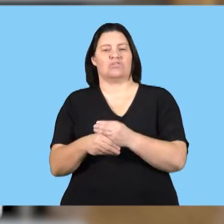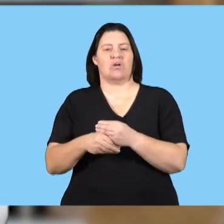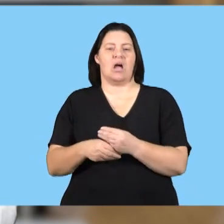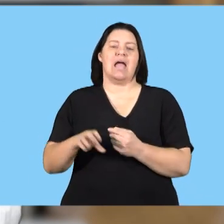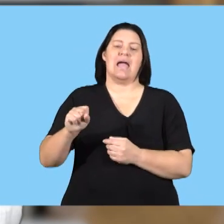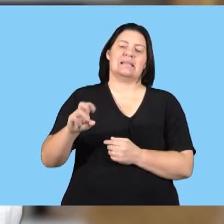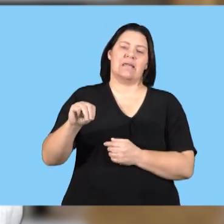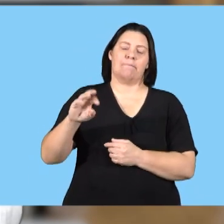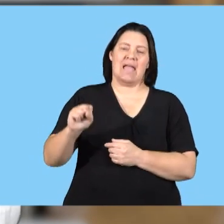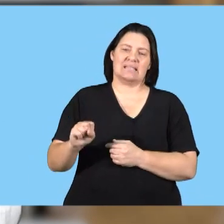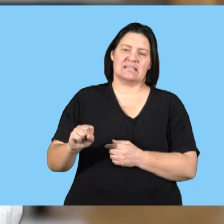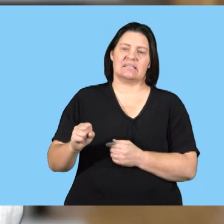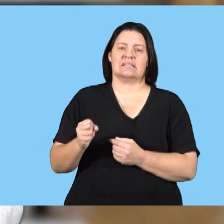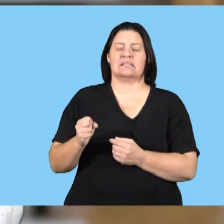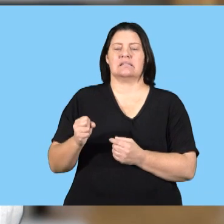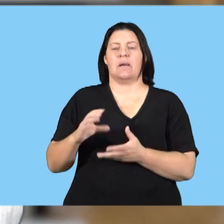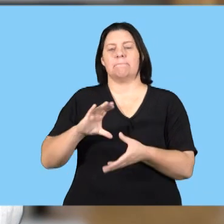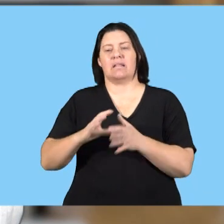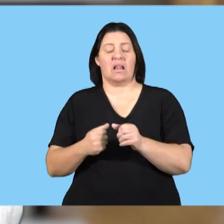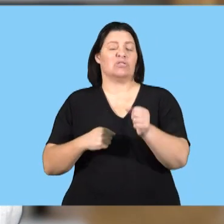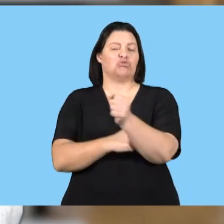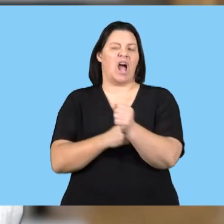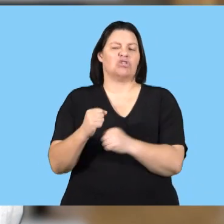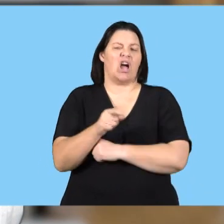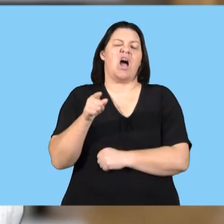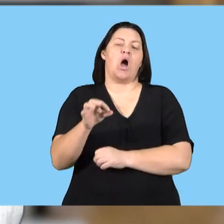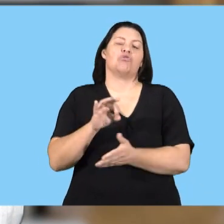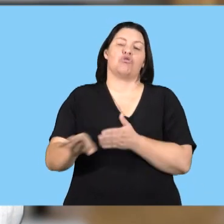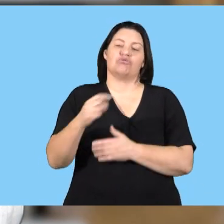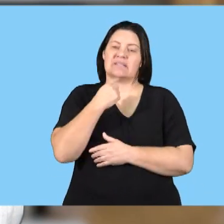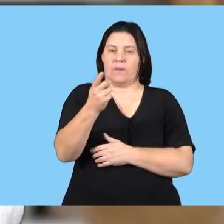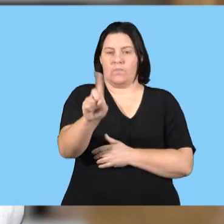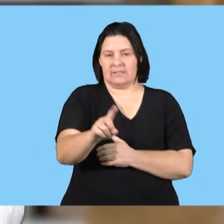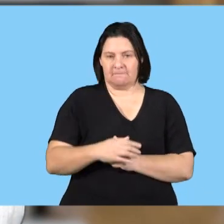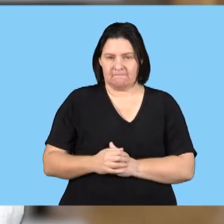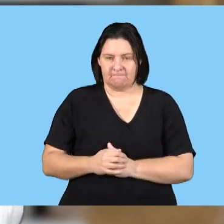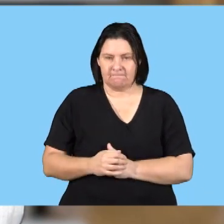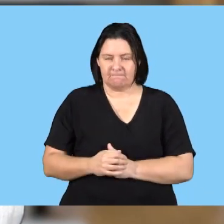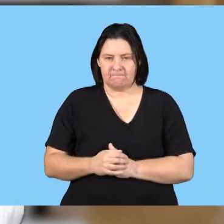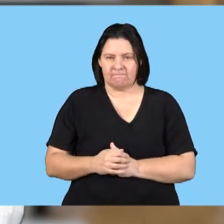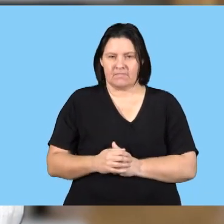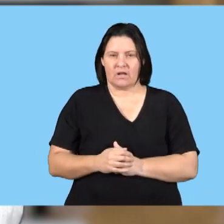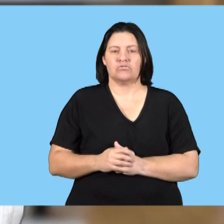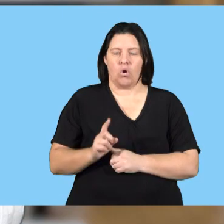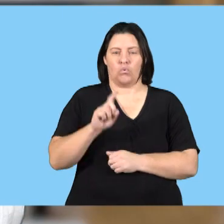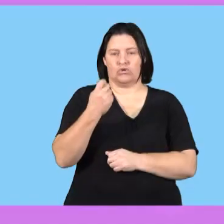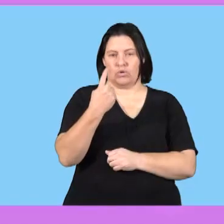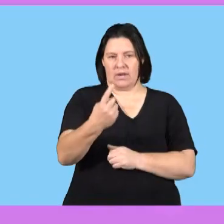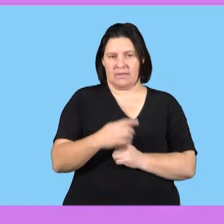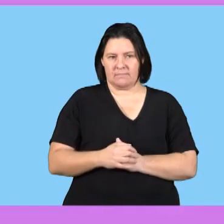example, SMS bundles, depending on what the structure of that specific contract is. All right, so that's for question number